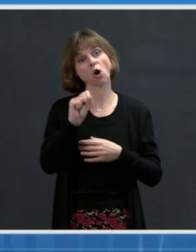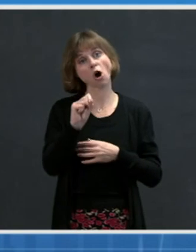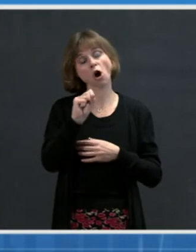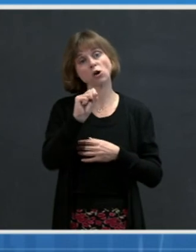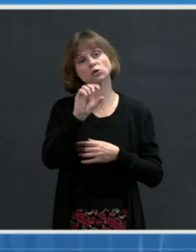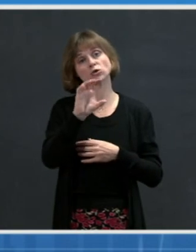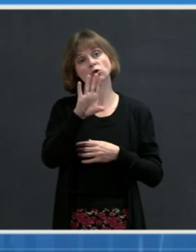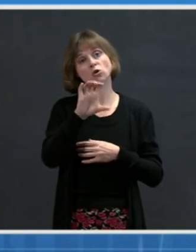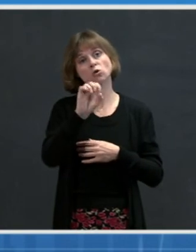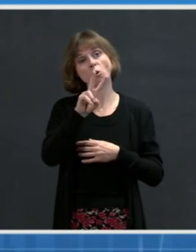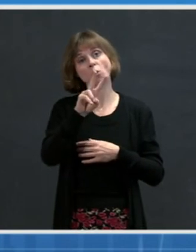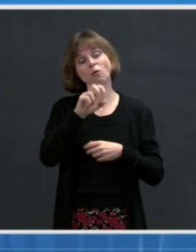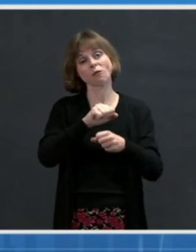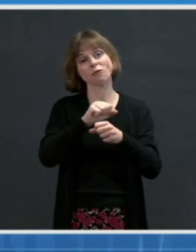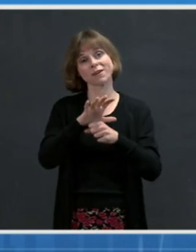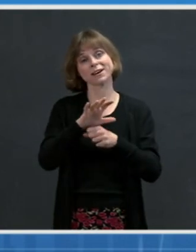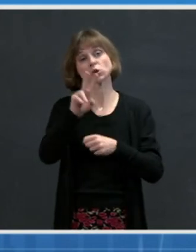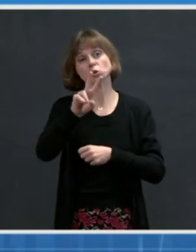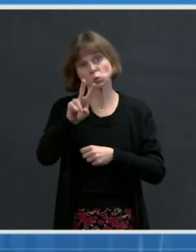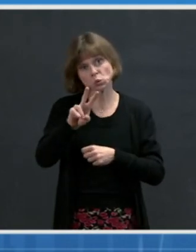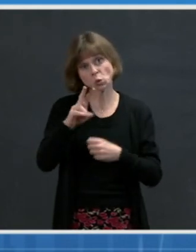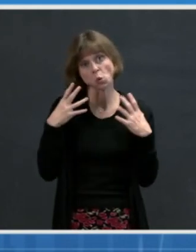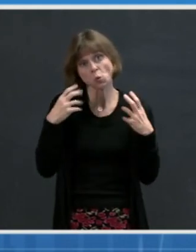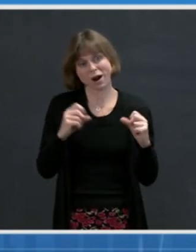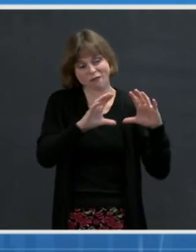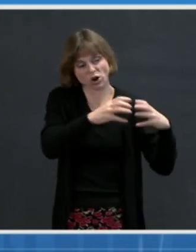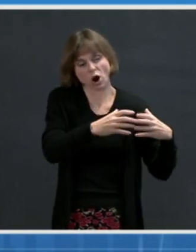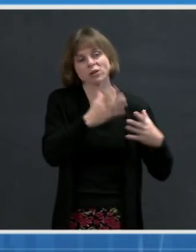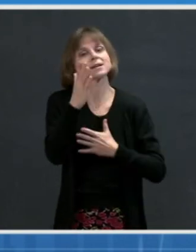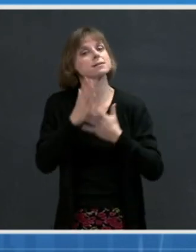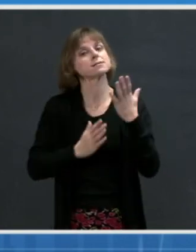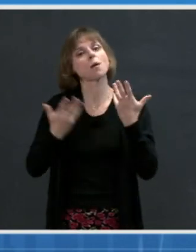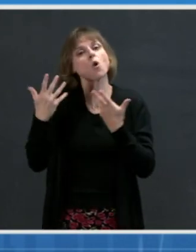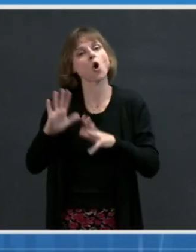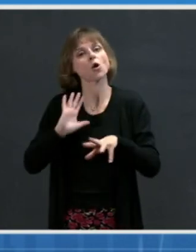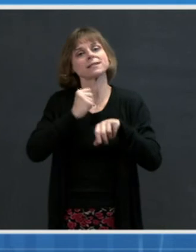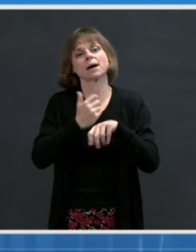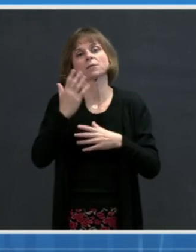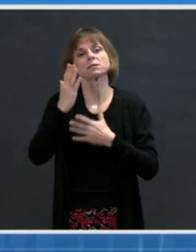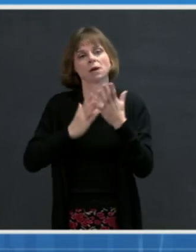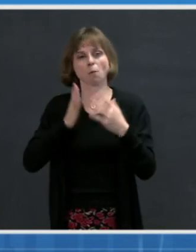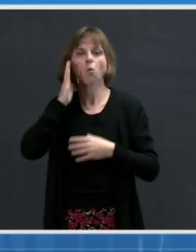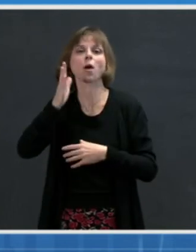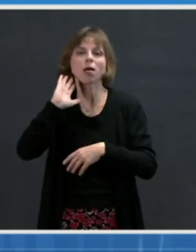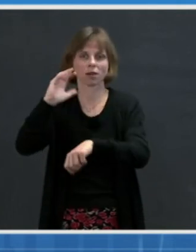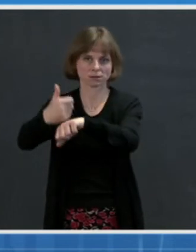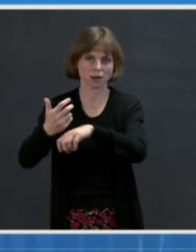cohorts, some that are already established and some that will be established. They'll